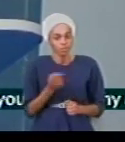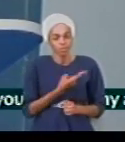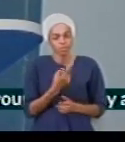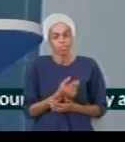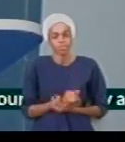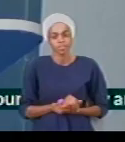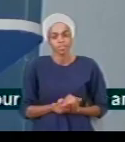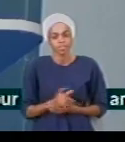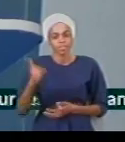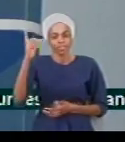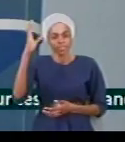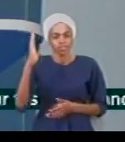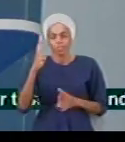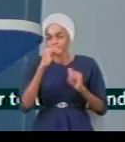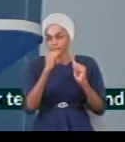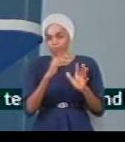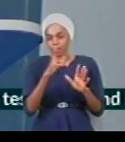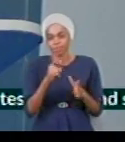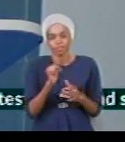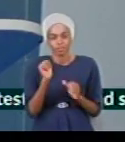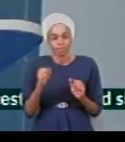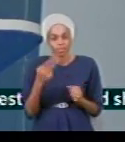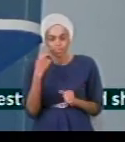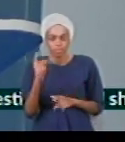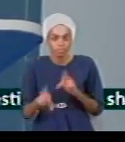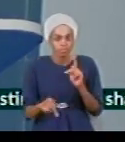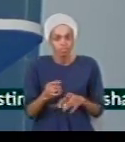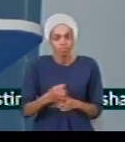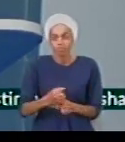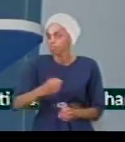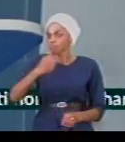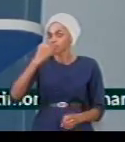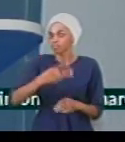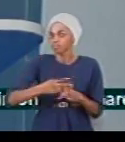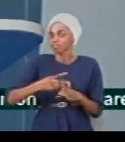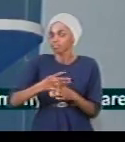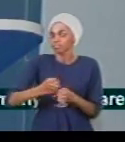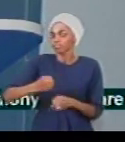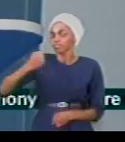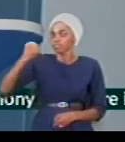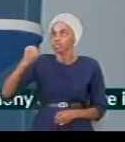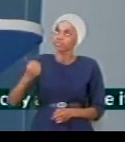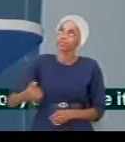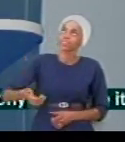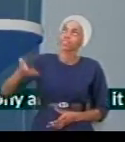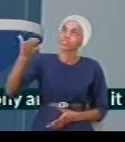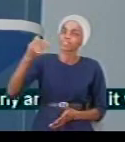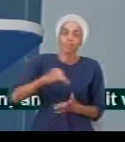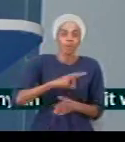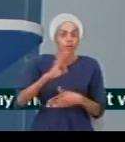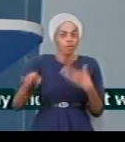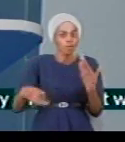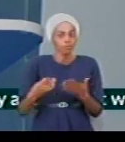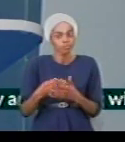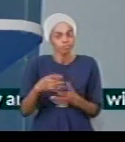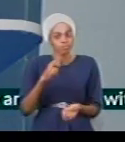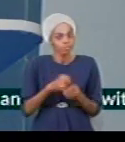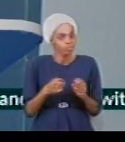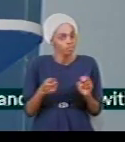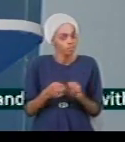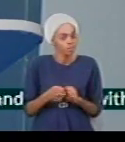crumble under the name of Jesus. At the name of Jesus, every knee must bow. Cancer must bow